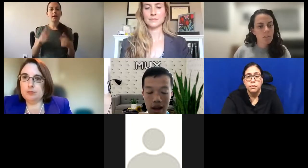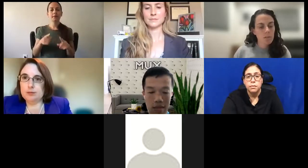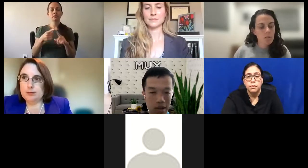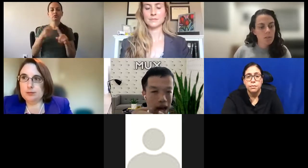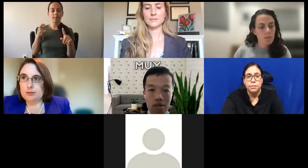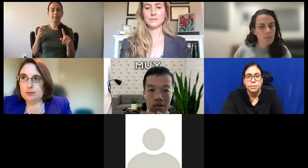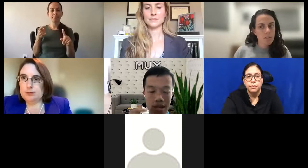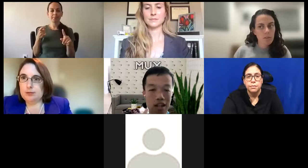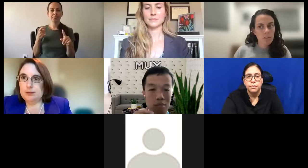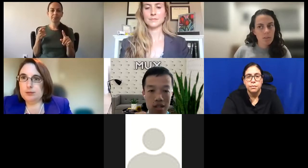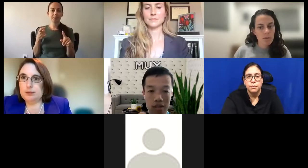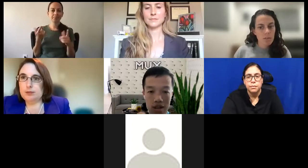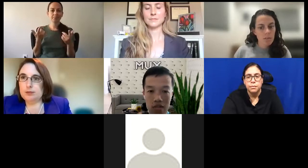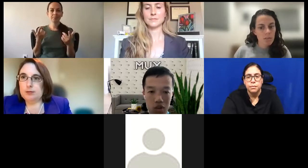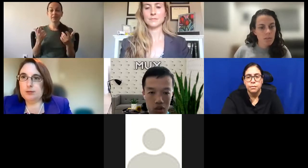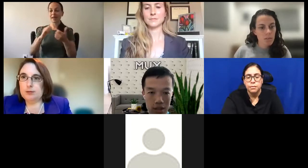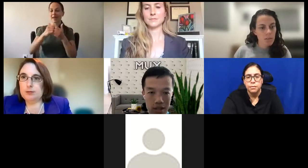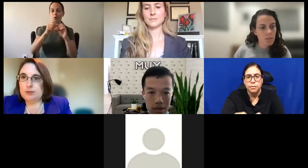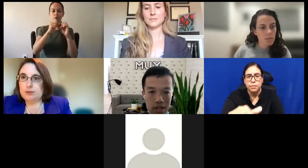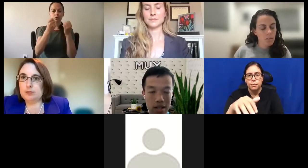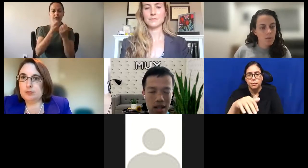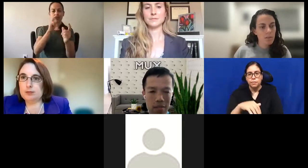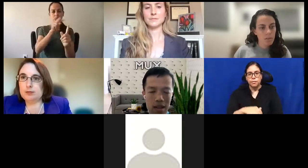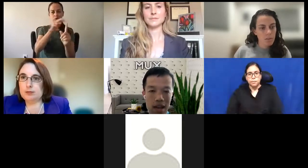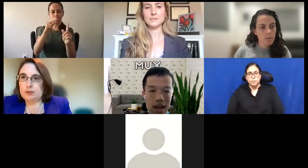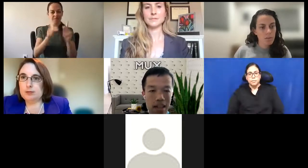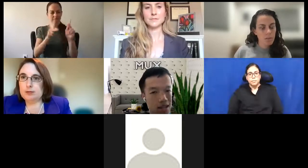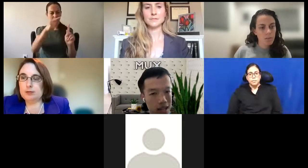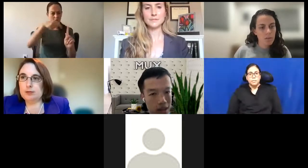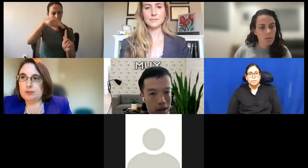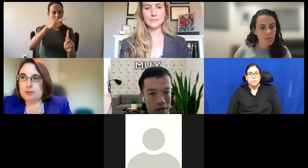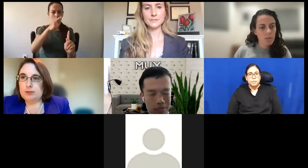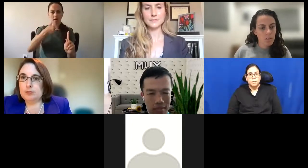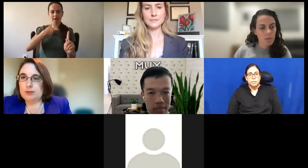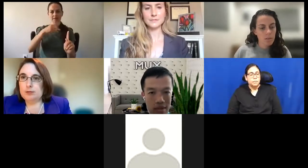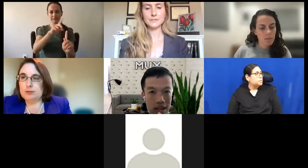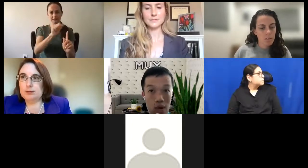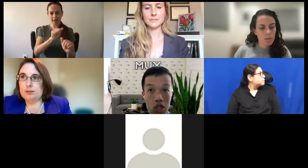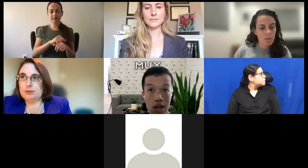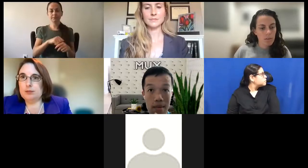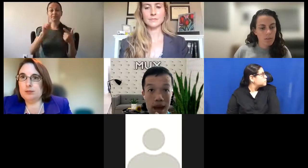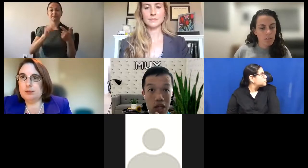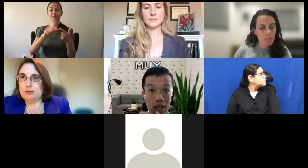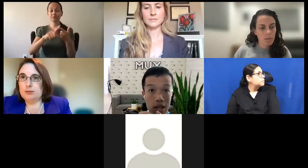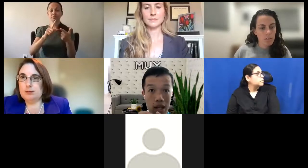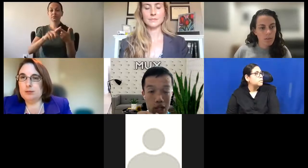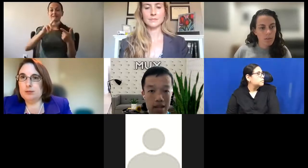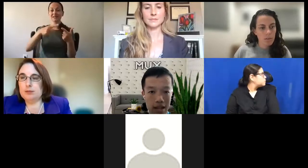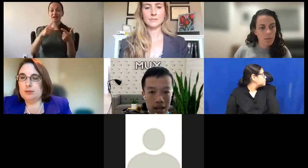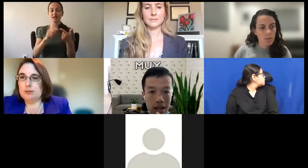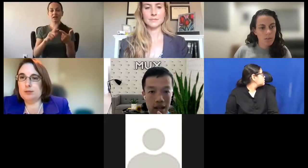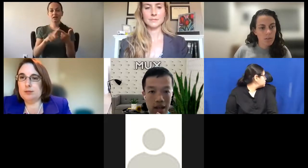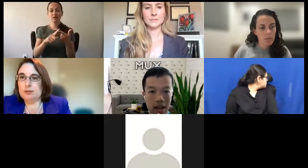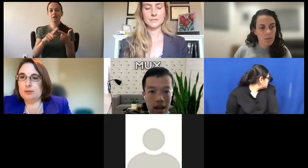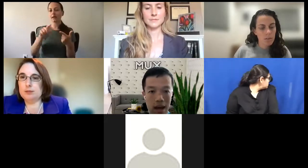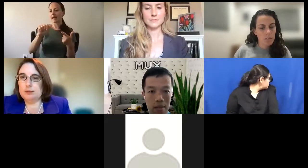from like how society perceives individuals with disabilities. And then the second pillar, which Ashley and Angela